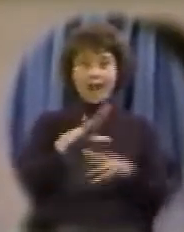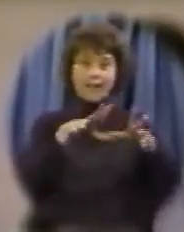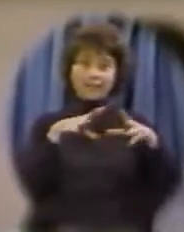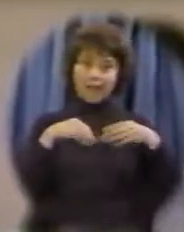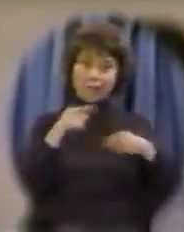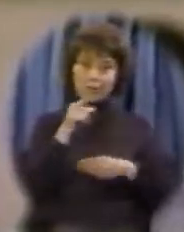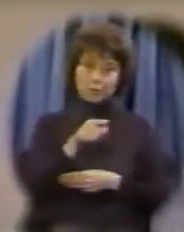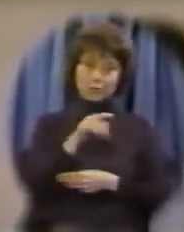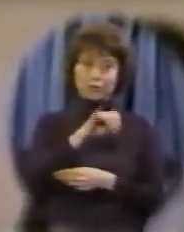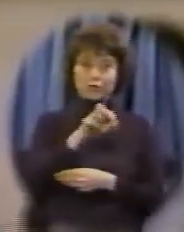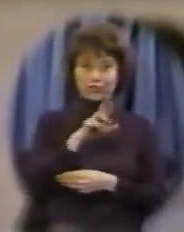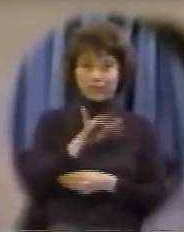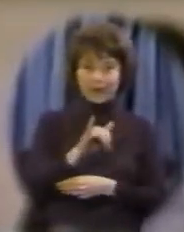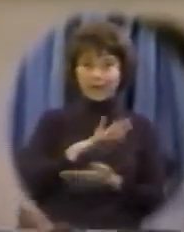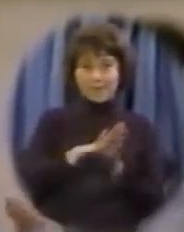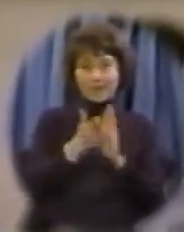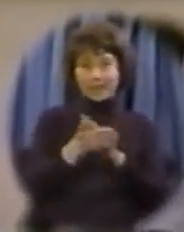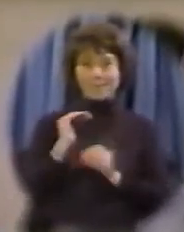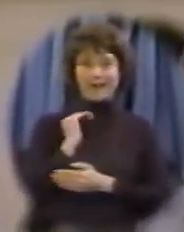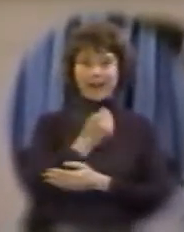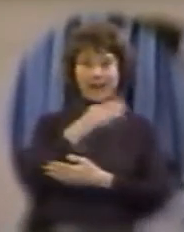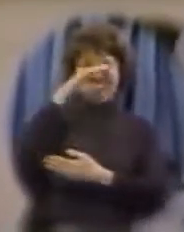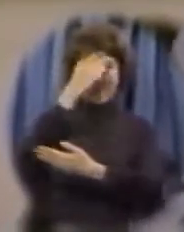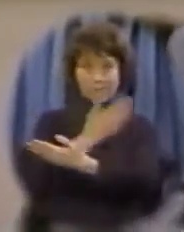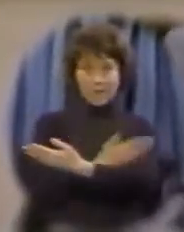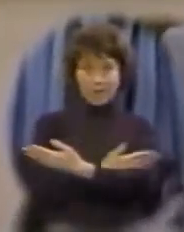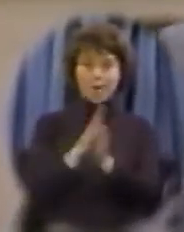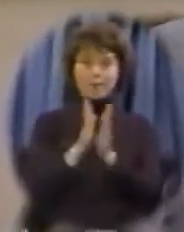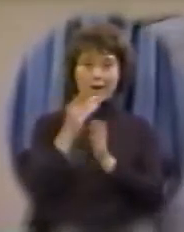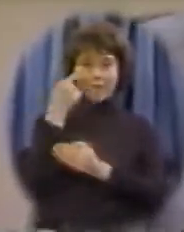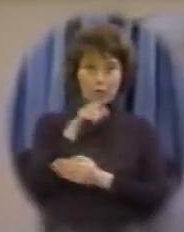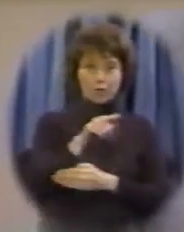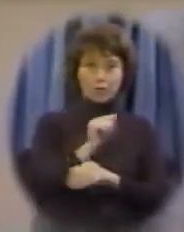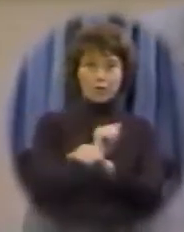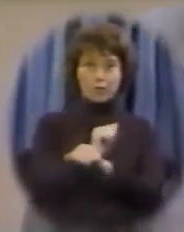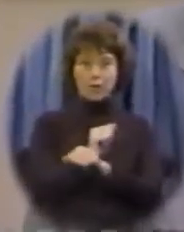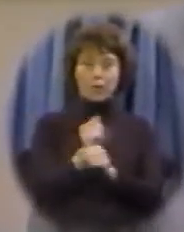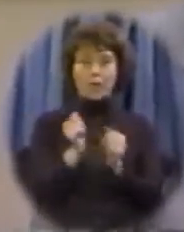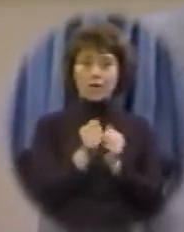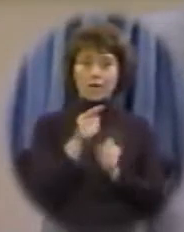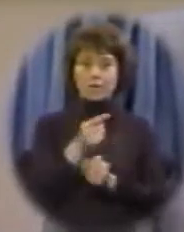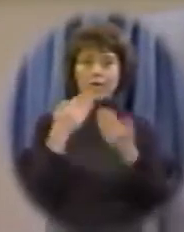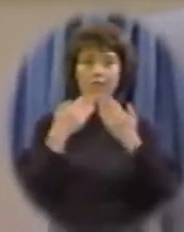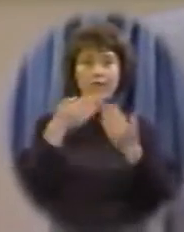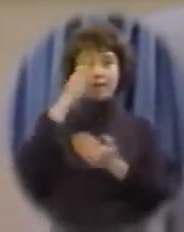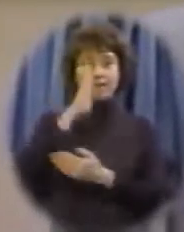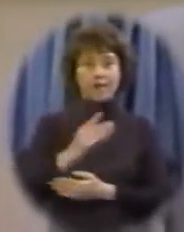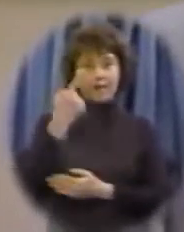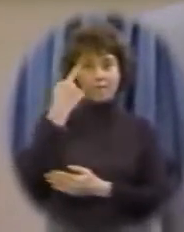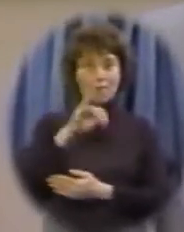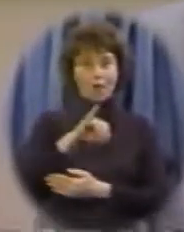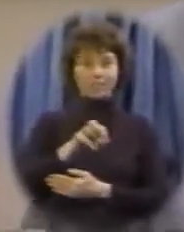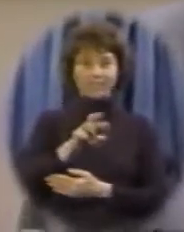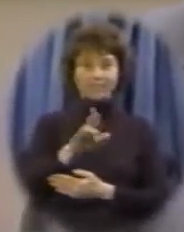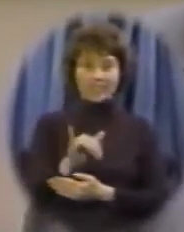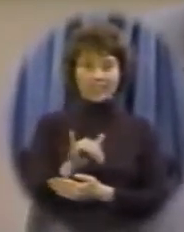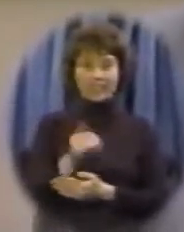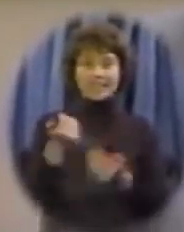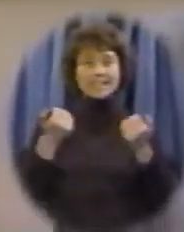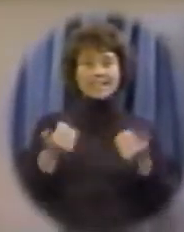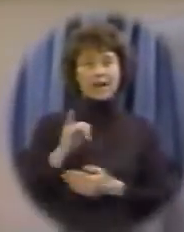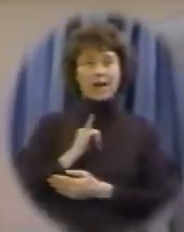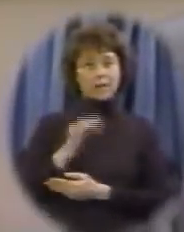boy. And so we pray for you and work with you. And I thank God for you. I thank God for you. Now I'm going to bring